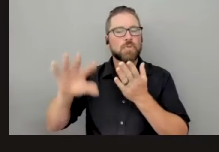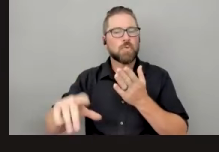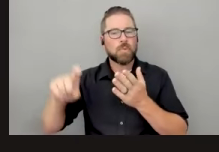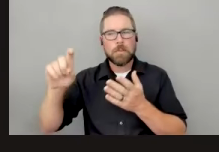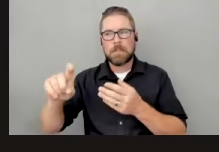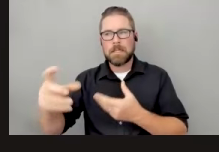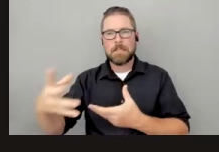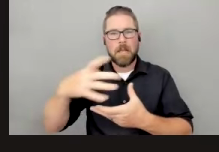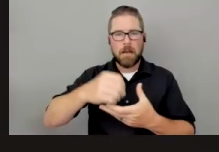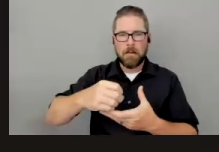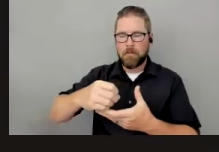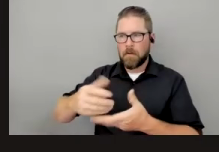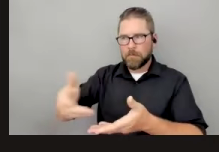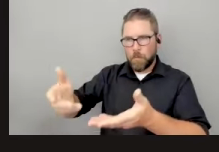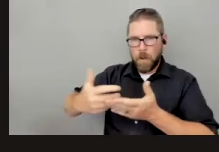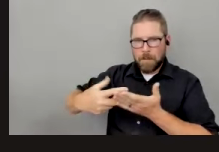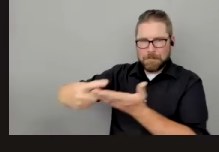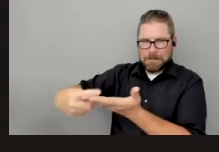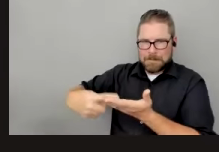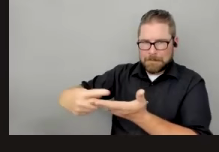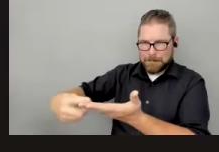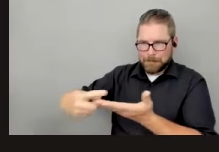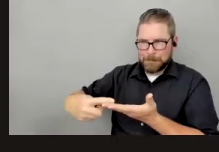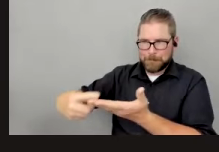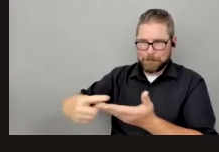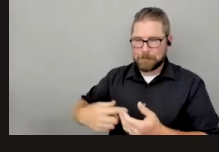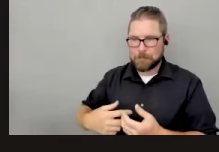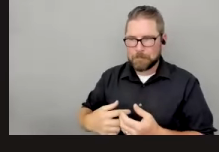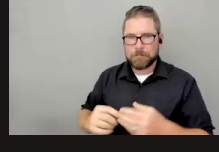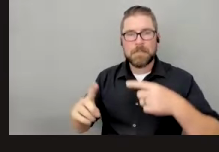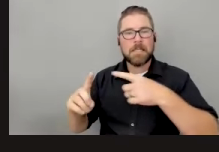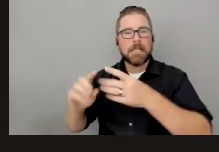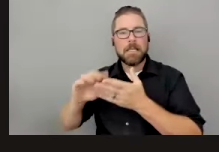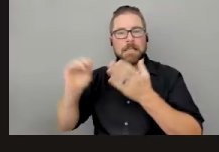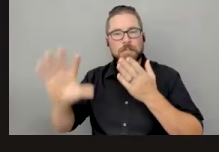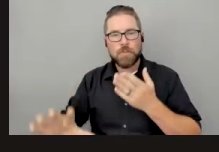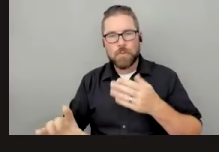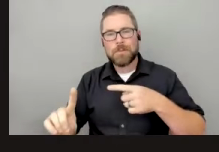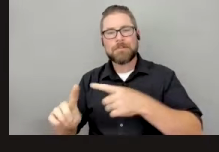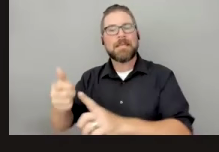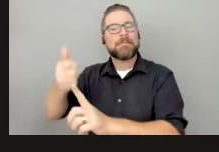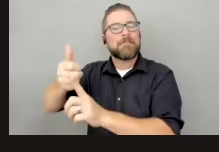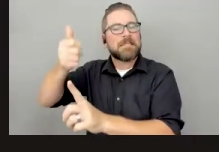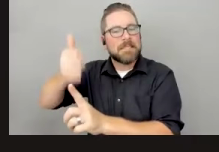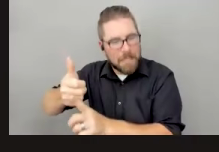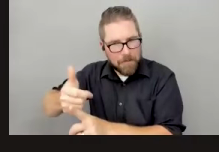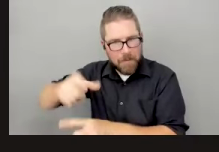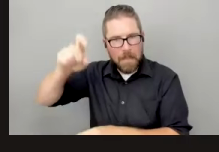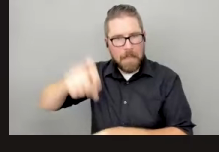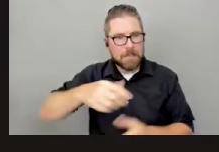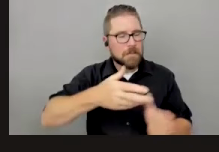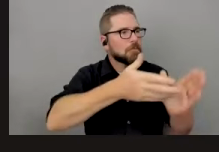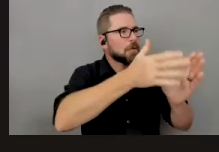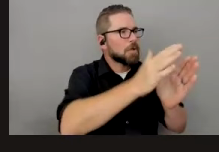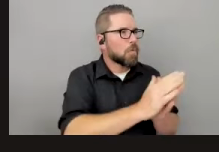to be the one to eventually say, I need the accommodations, and what can you